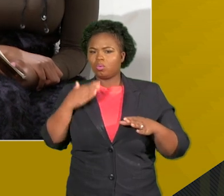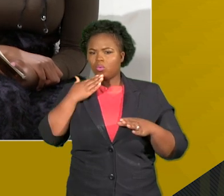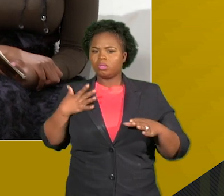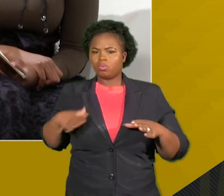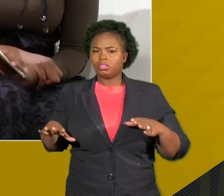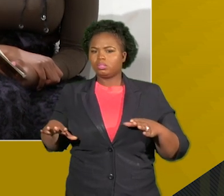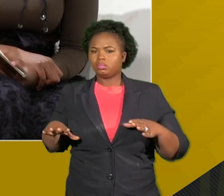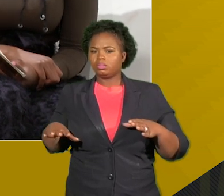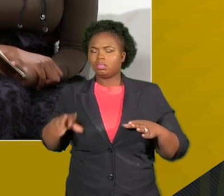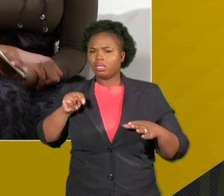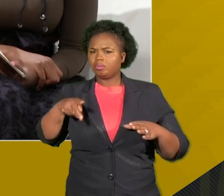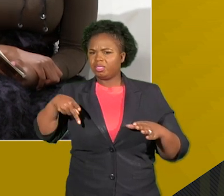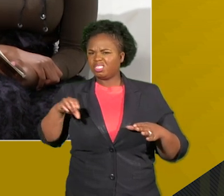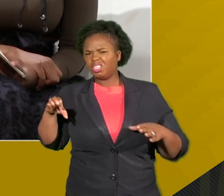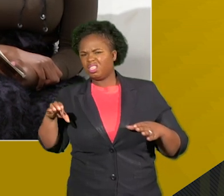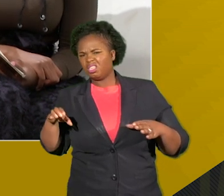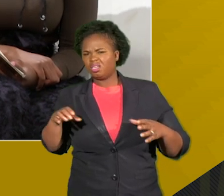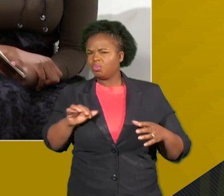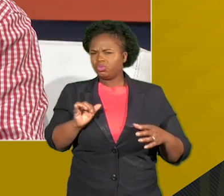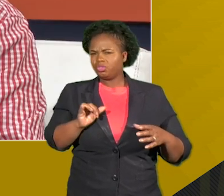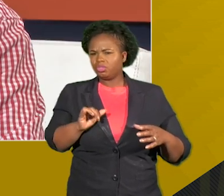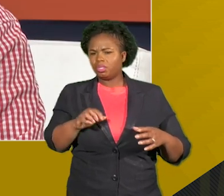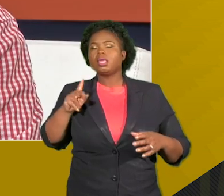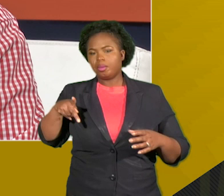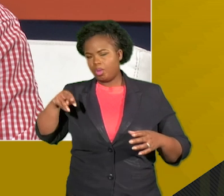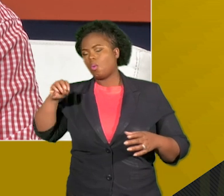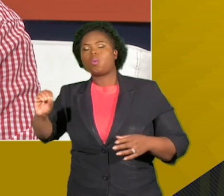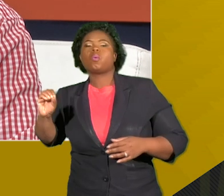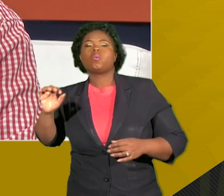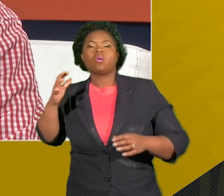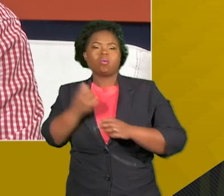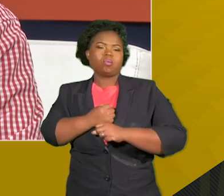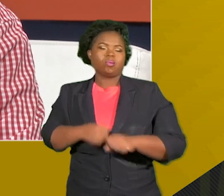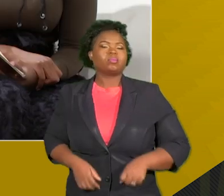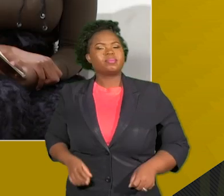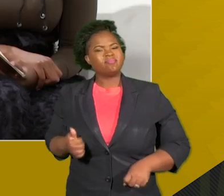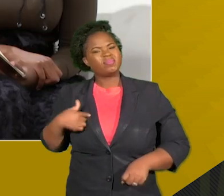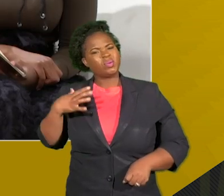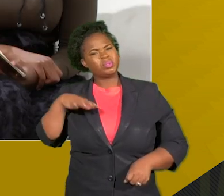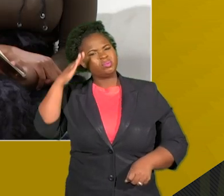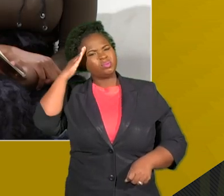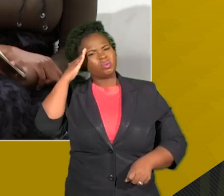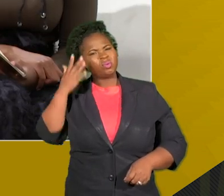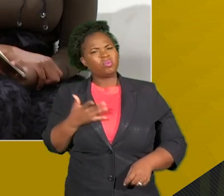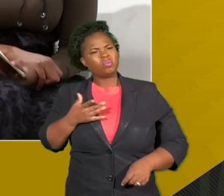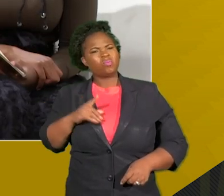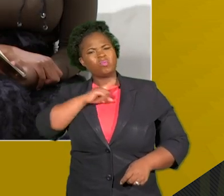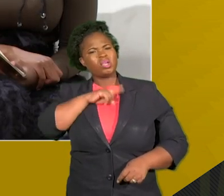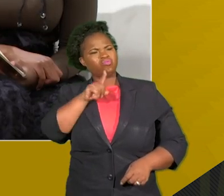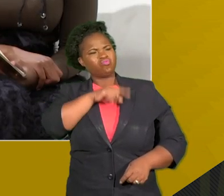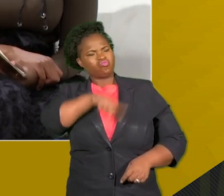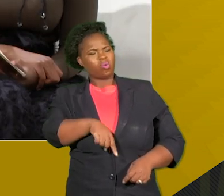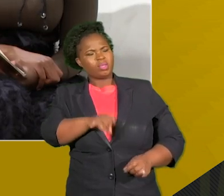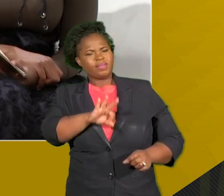register it was the NPC or NPO it was an NPO NPO and I wanted to find out what is so wrong about the